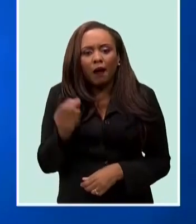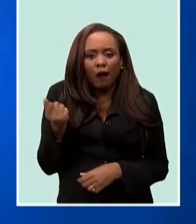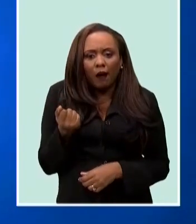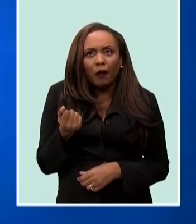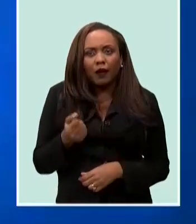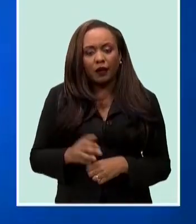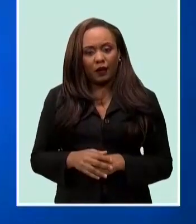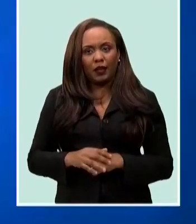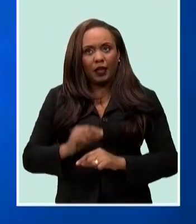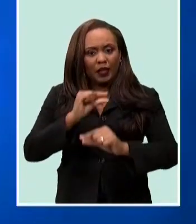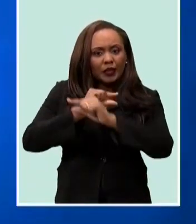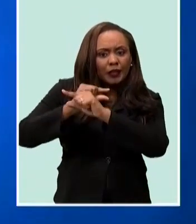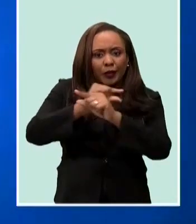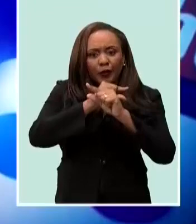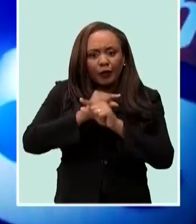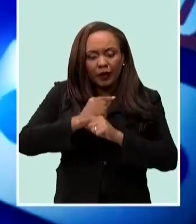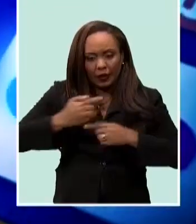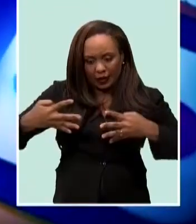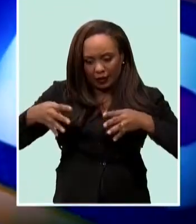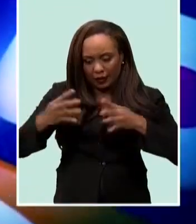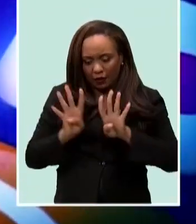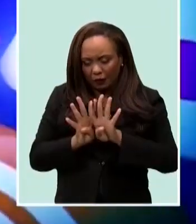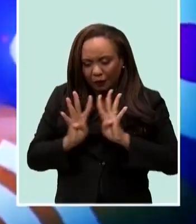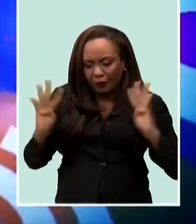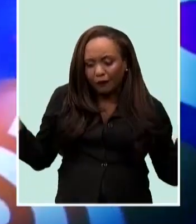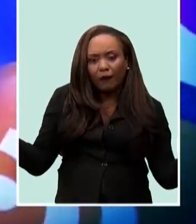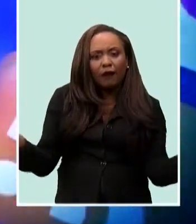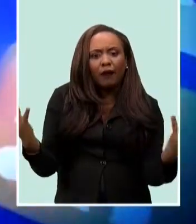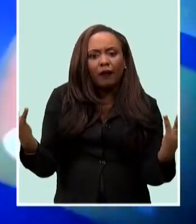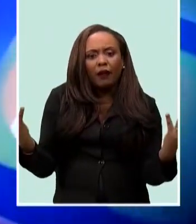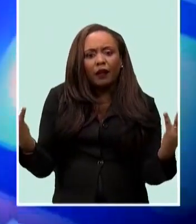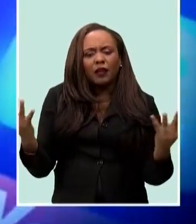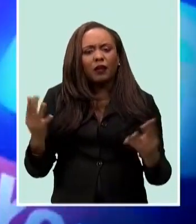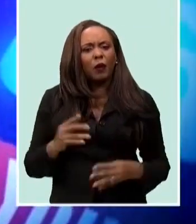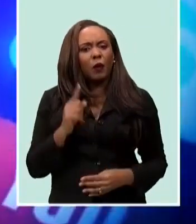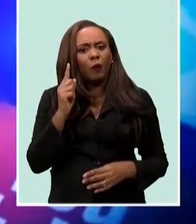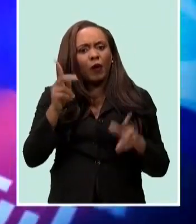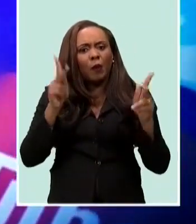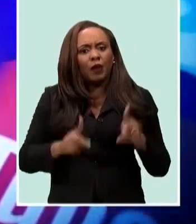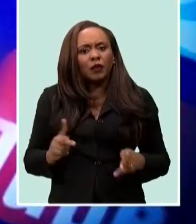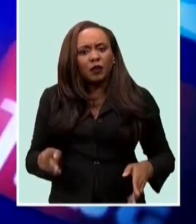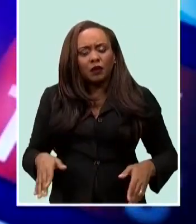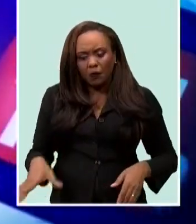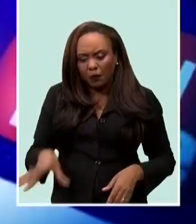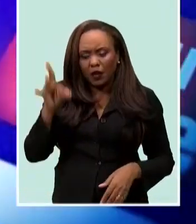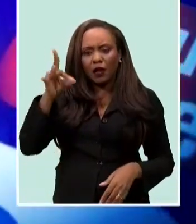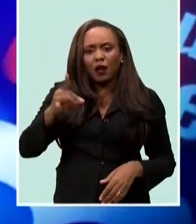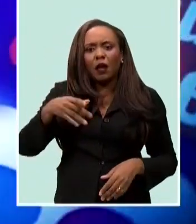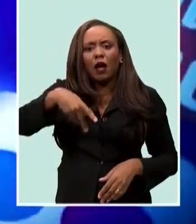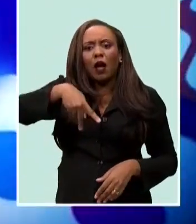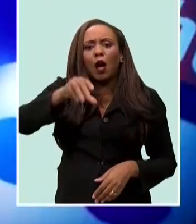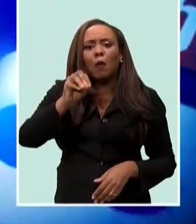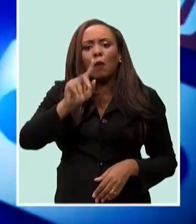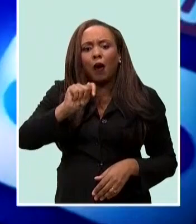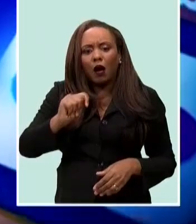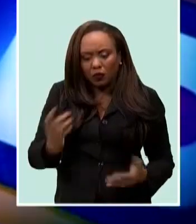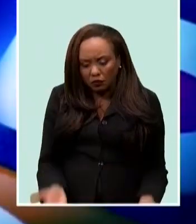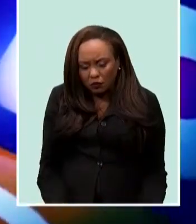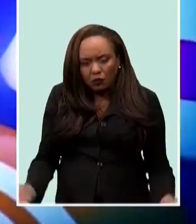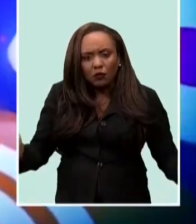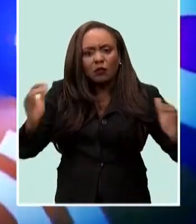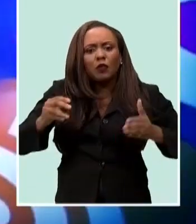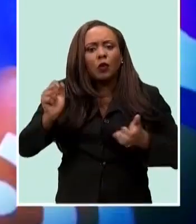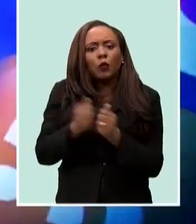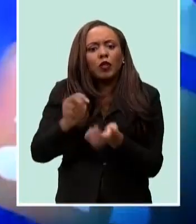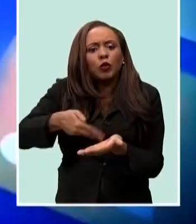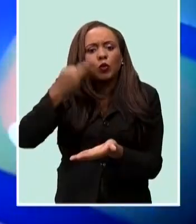a dog, security barriers, even other fete goers, and we're also hearing a pot of corn soup. It's actually